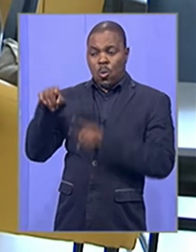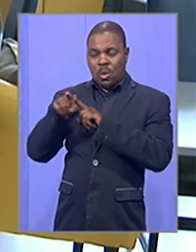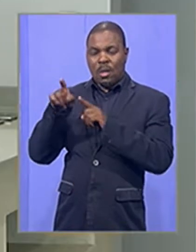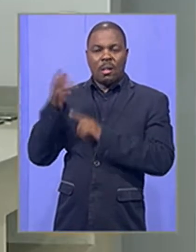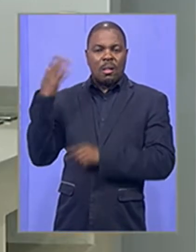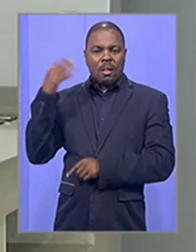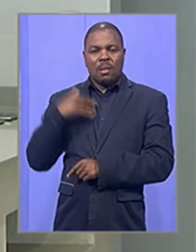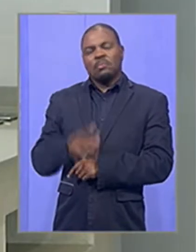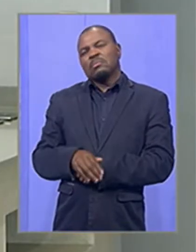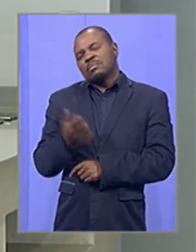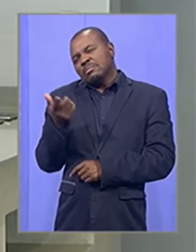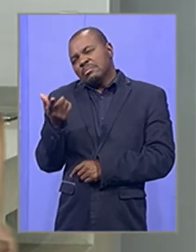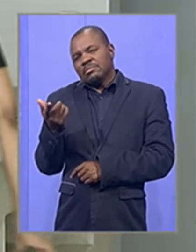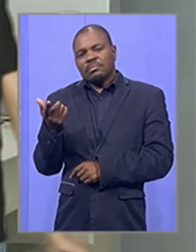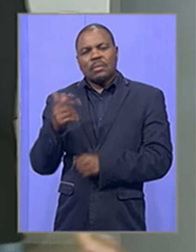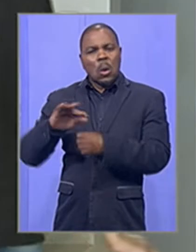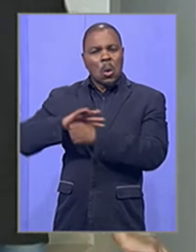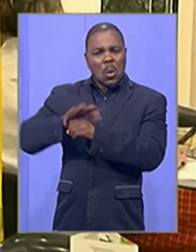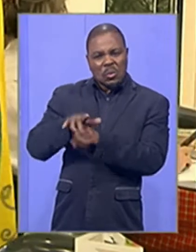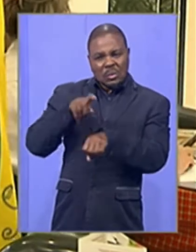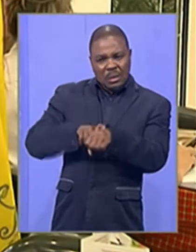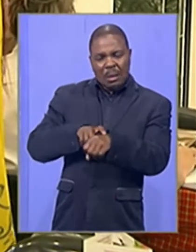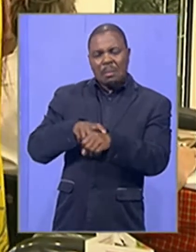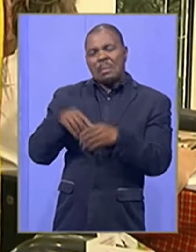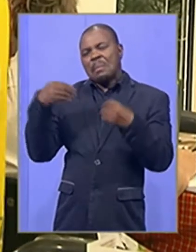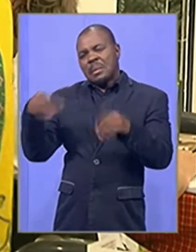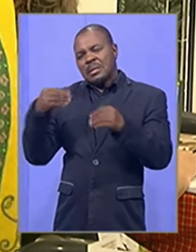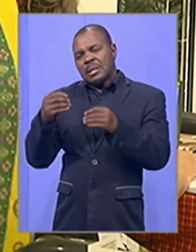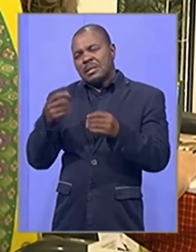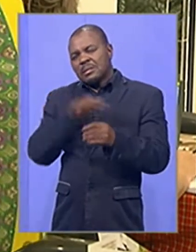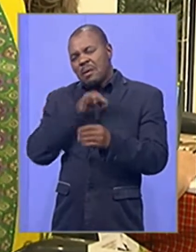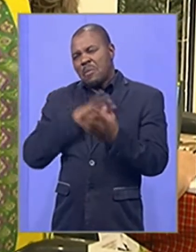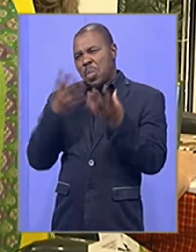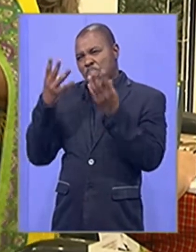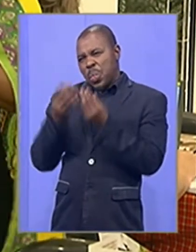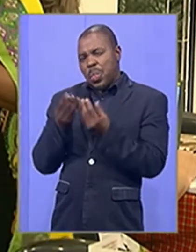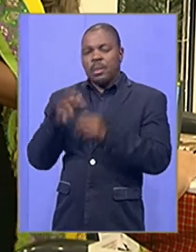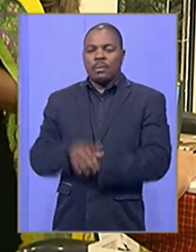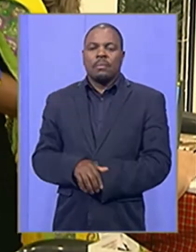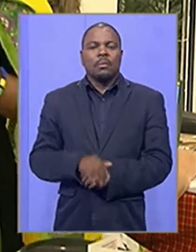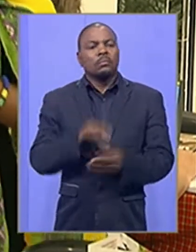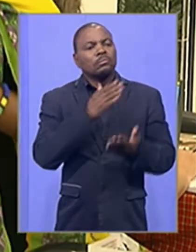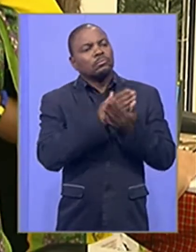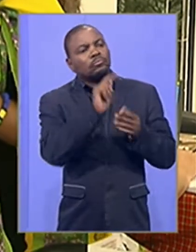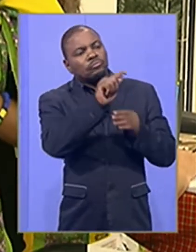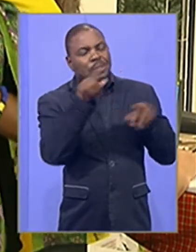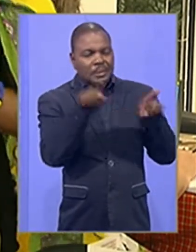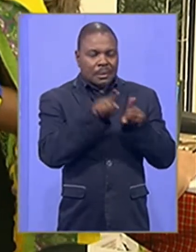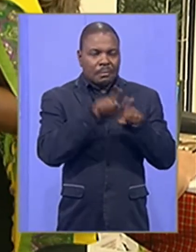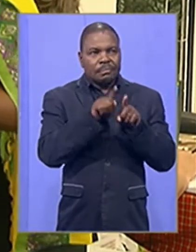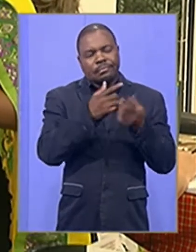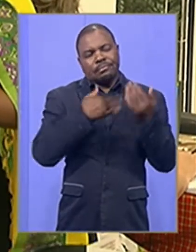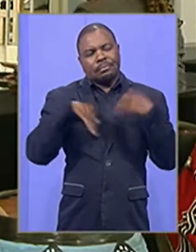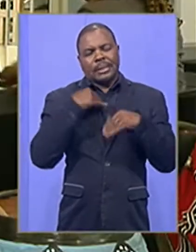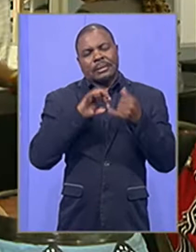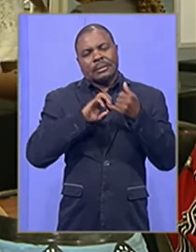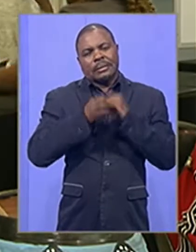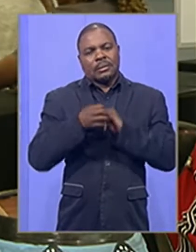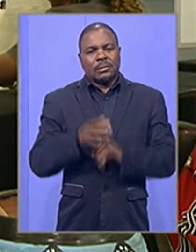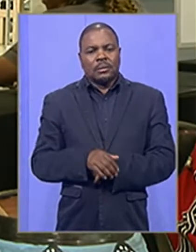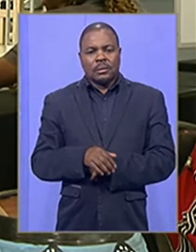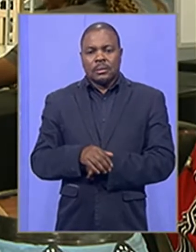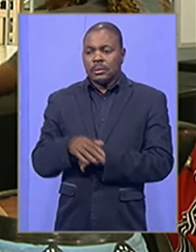ba le mokawana fela ka motsi wa leroborobo. Dikgwebo dingwe di santse di leka go itharabologelwa. With the pandemic, I mean, having started